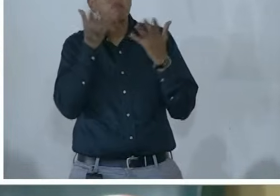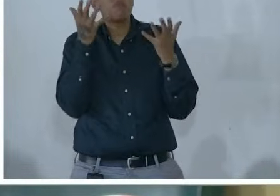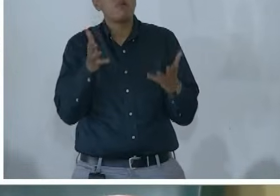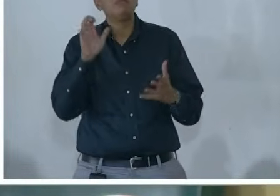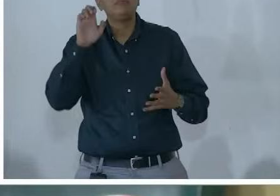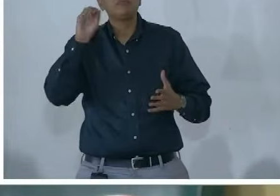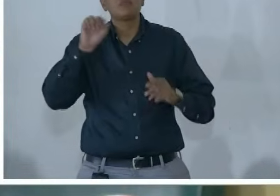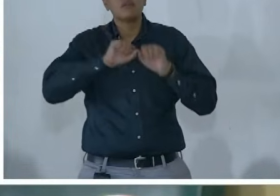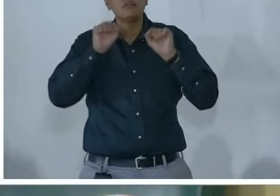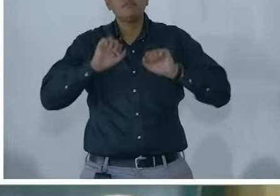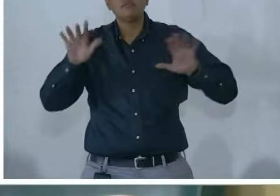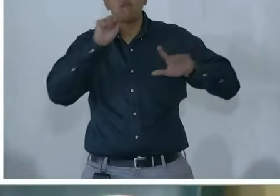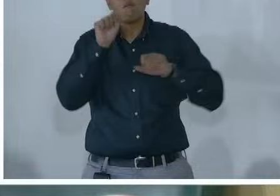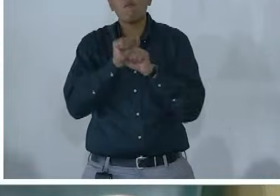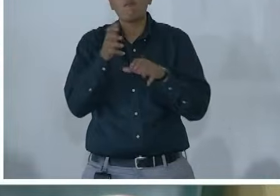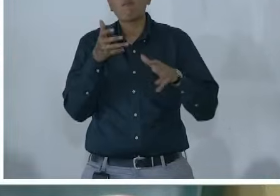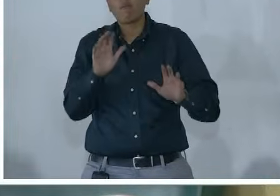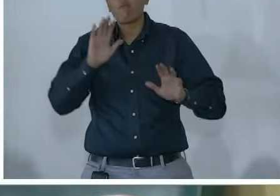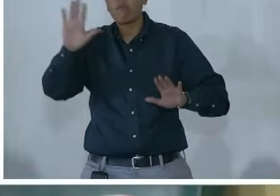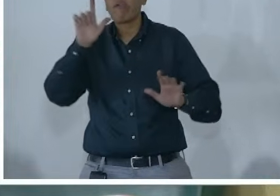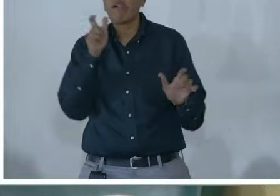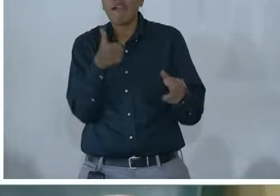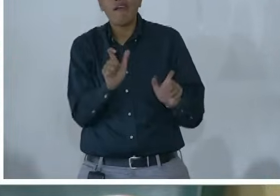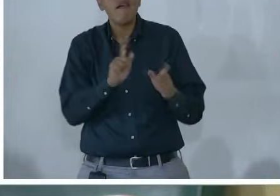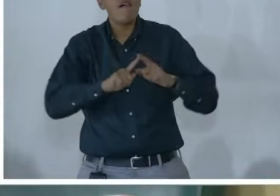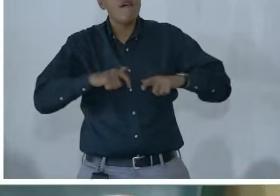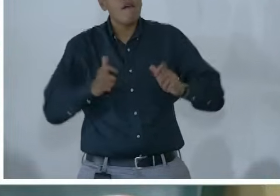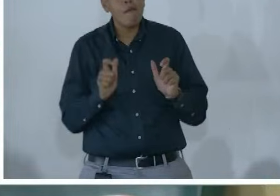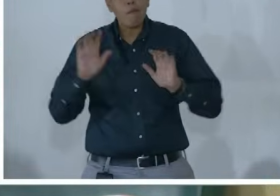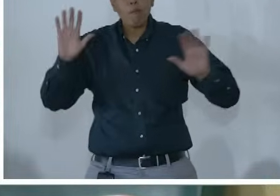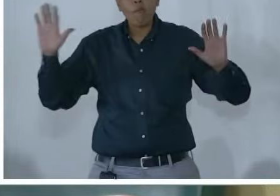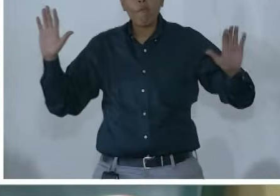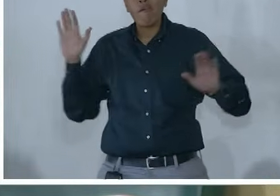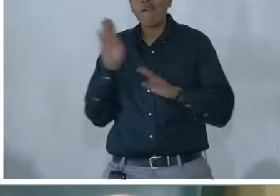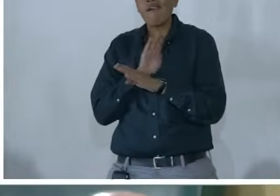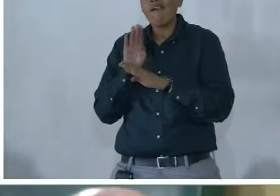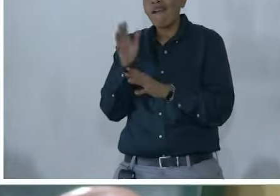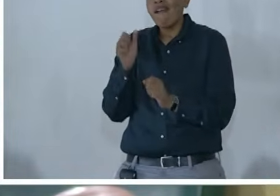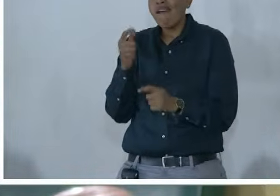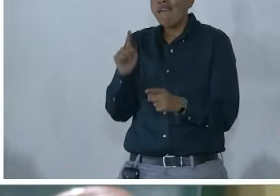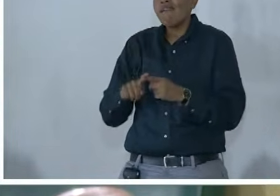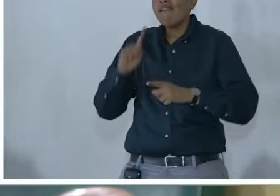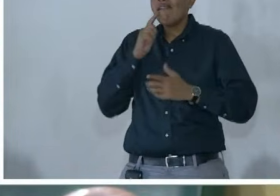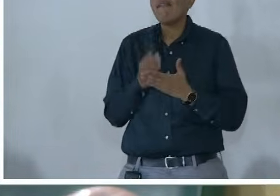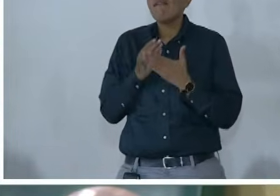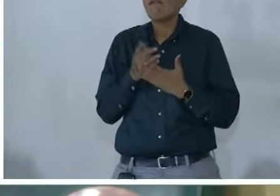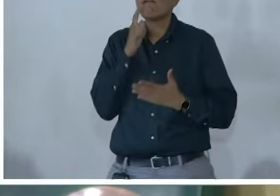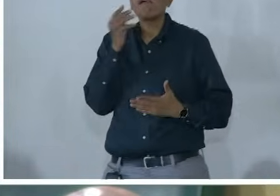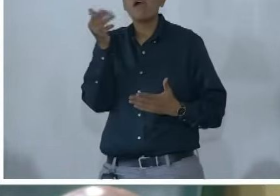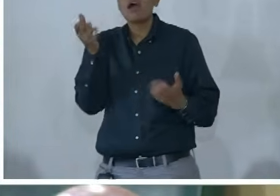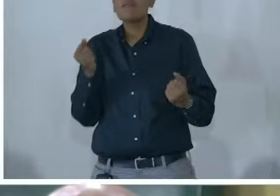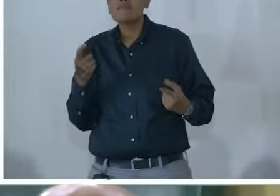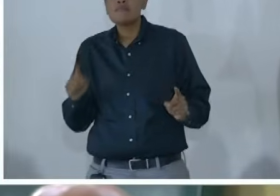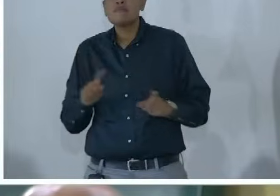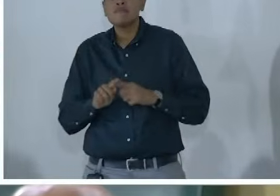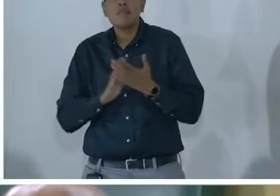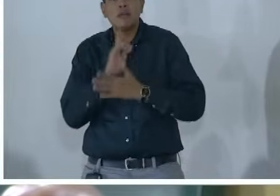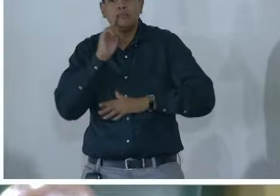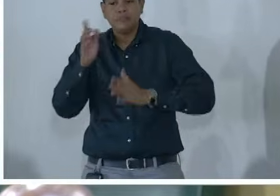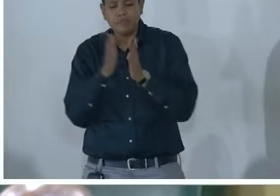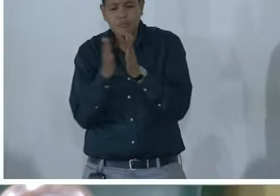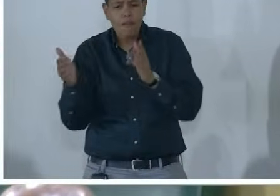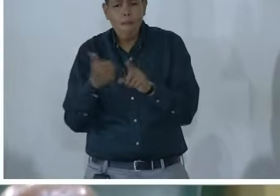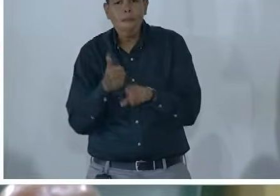ecosystem, it will allow micro and small enterprises to raise equity capital in the range